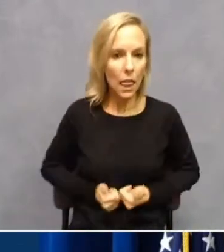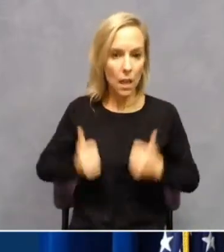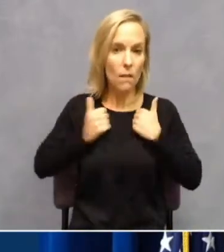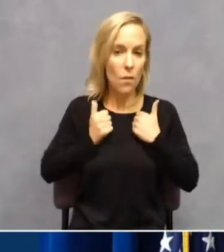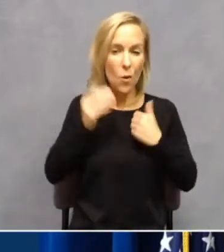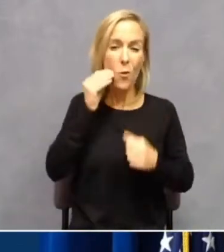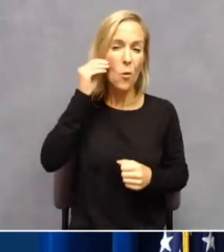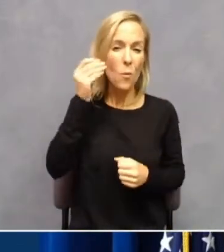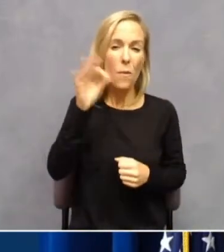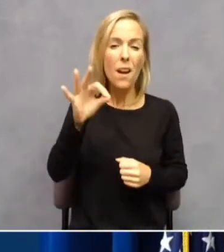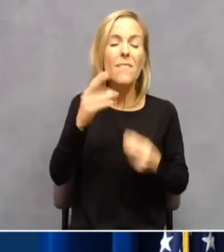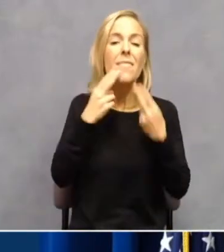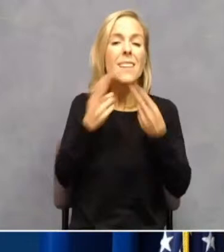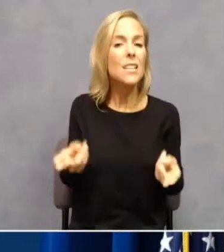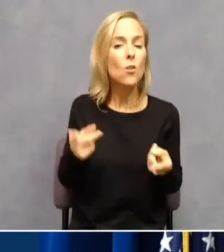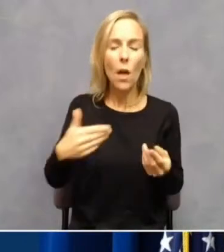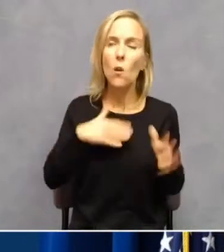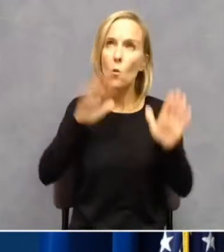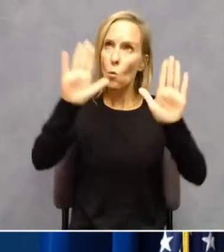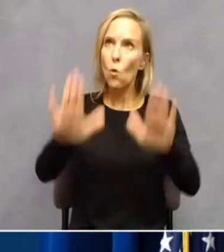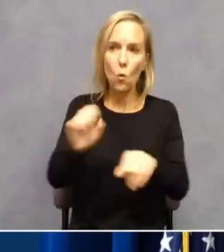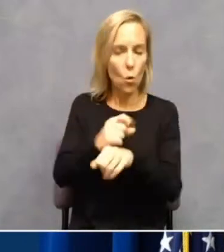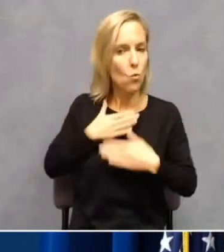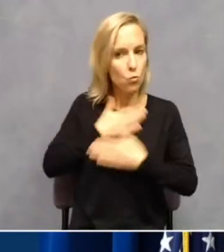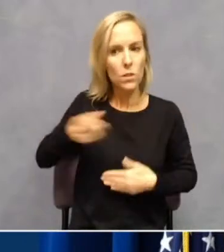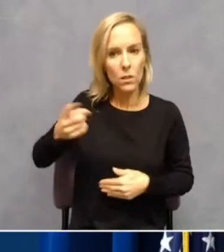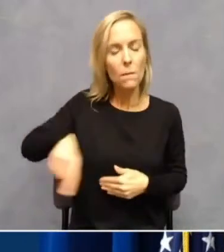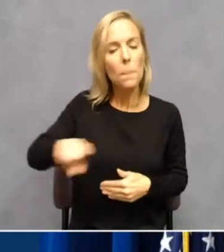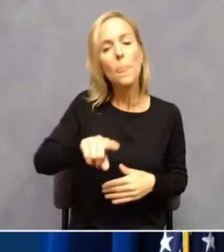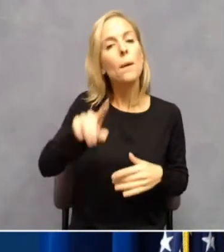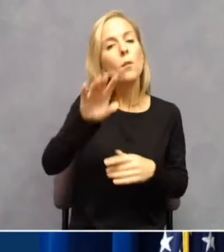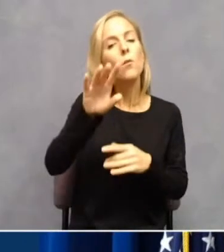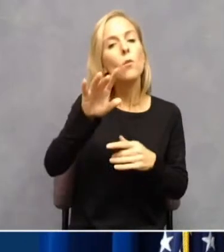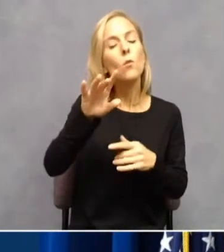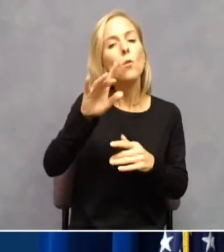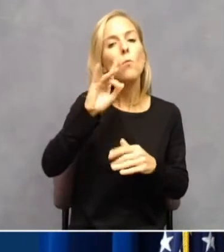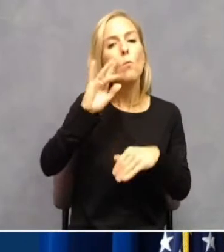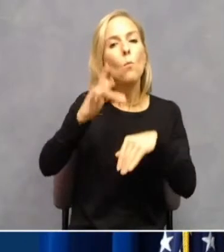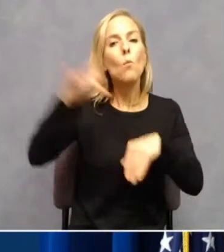we appreciate them. Brighton Center Homeward Bound Shelter, the